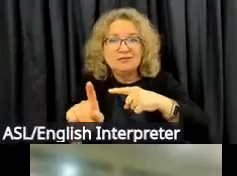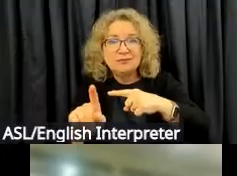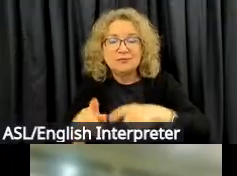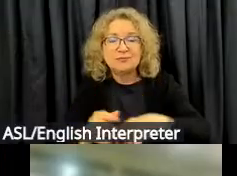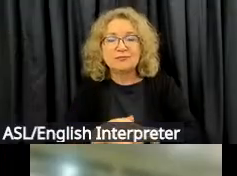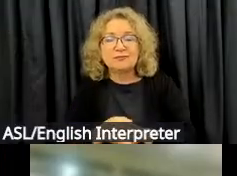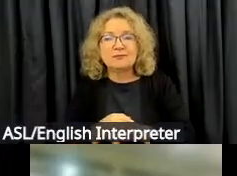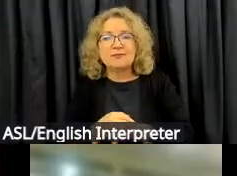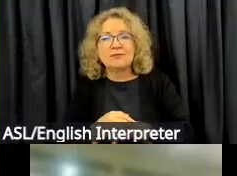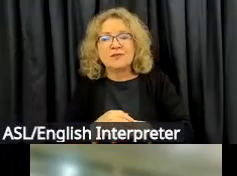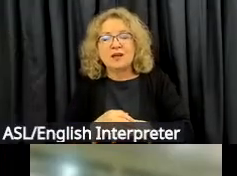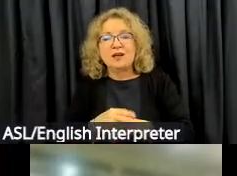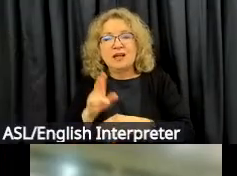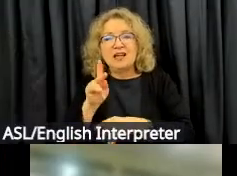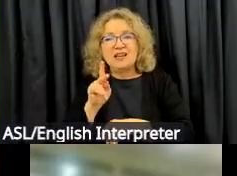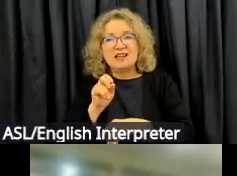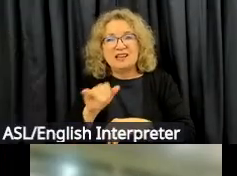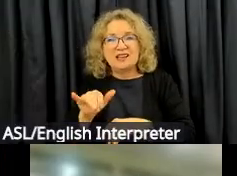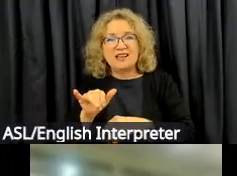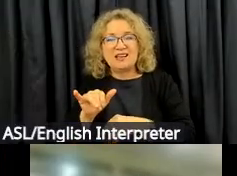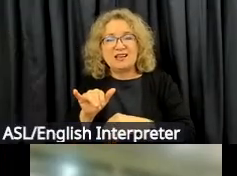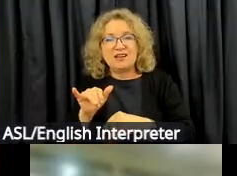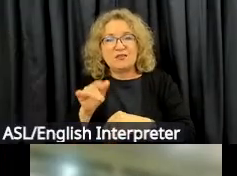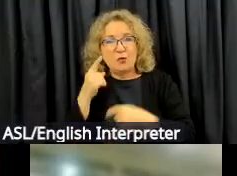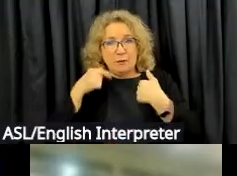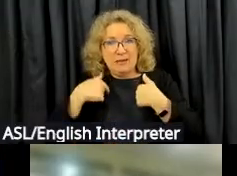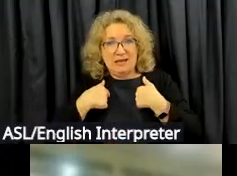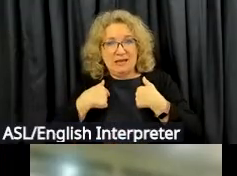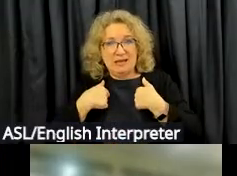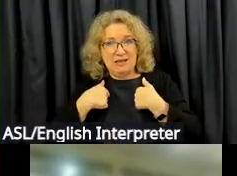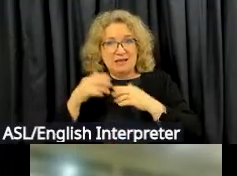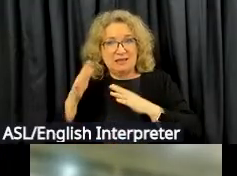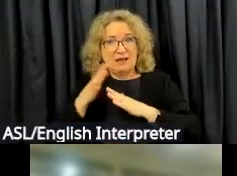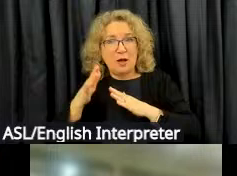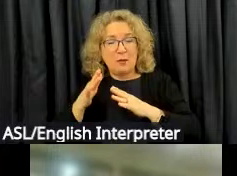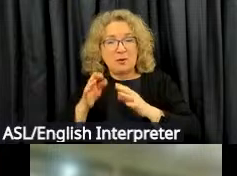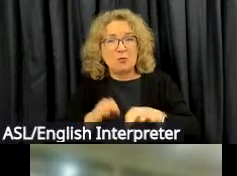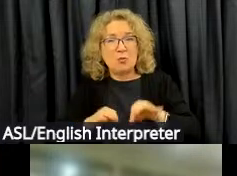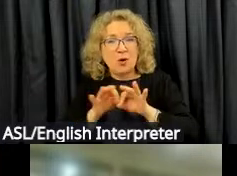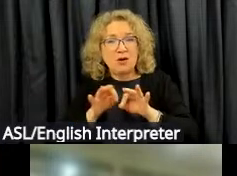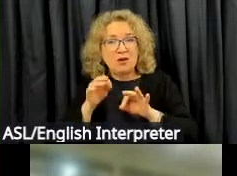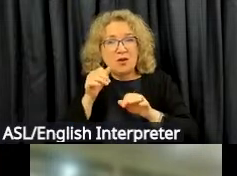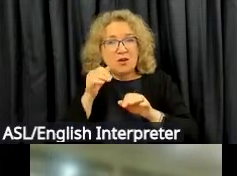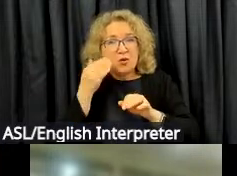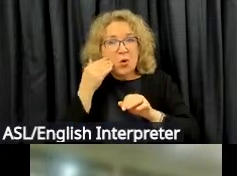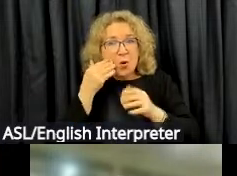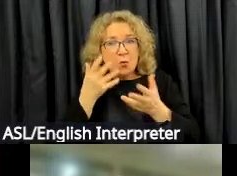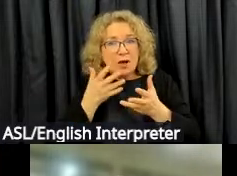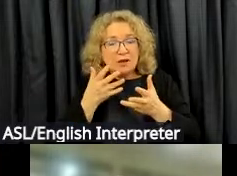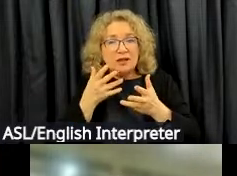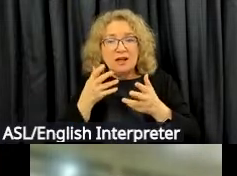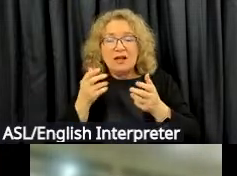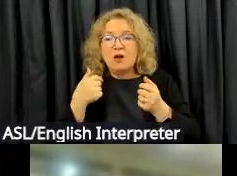takeaway, is that we've done everything possible to get us really close here. Recommendation,